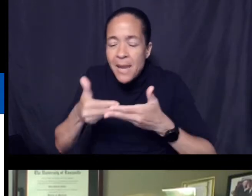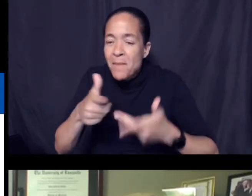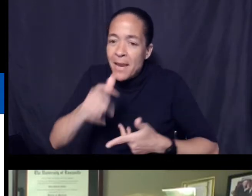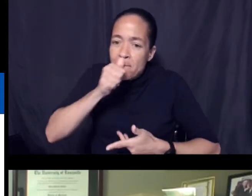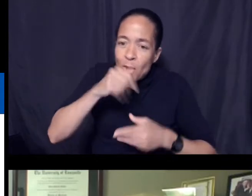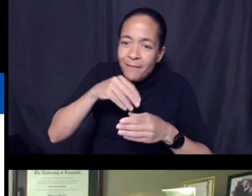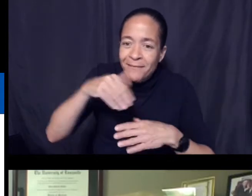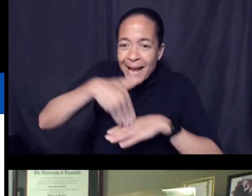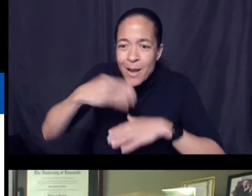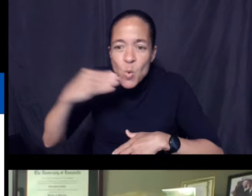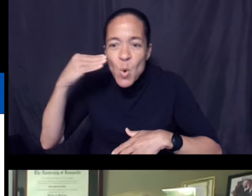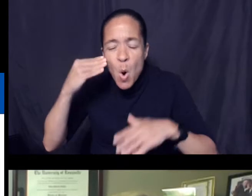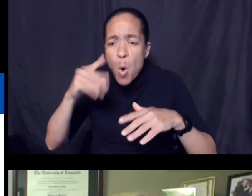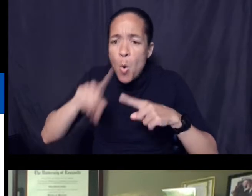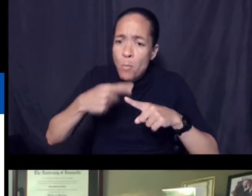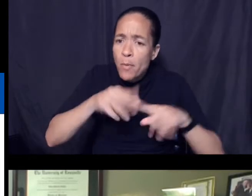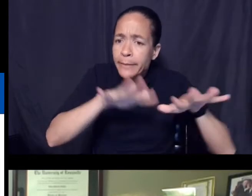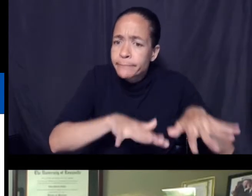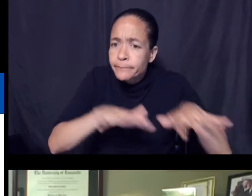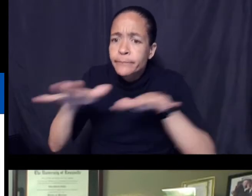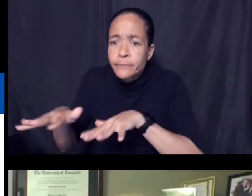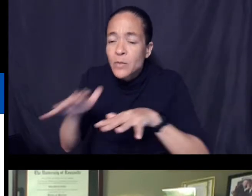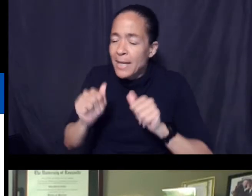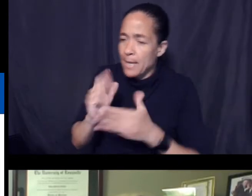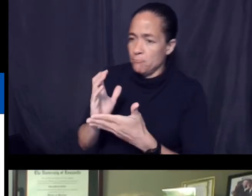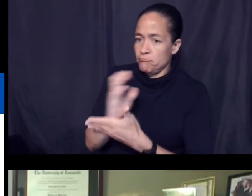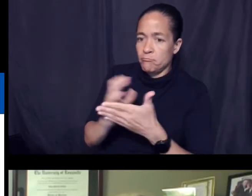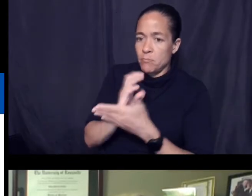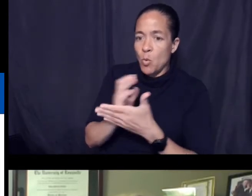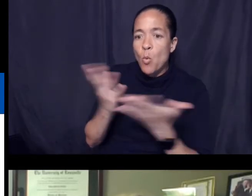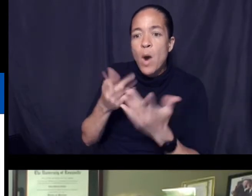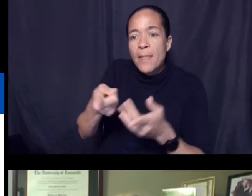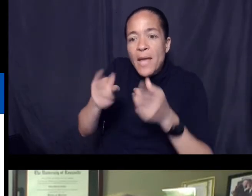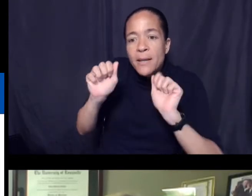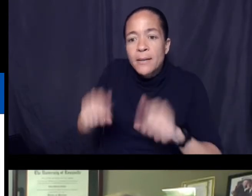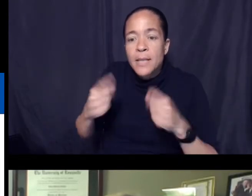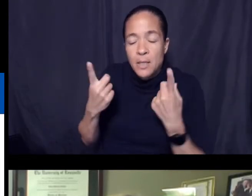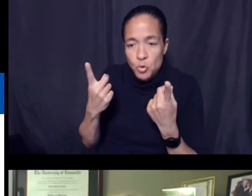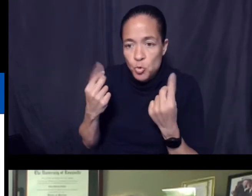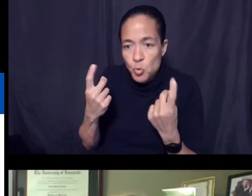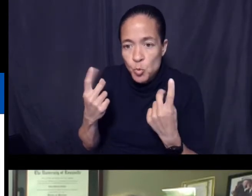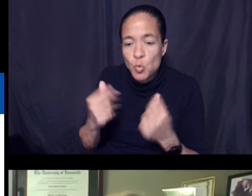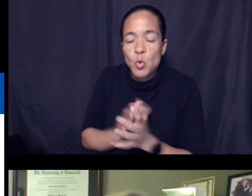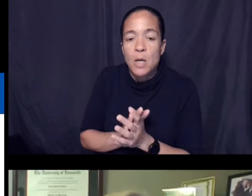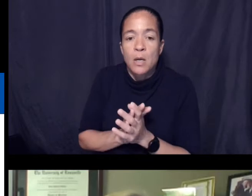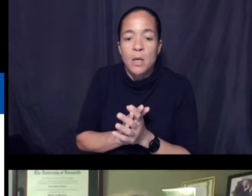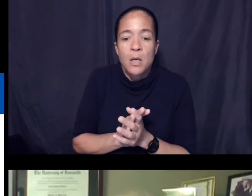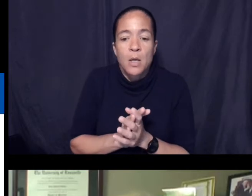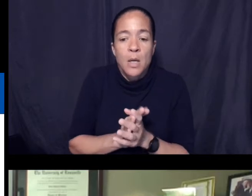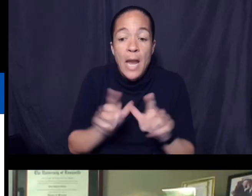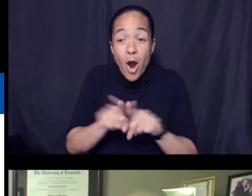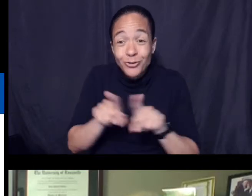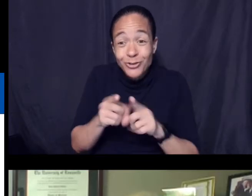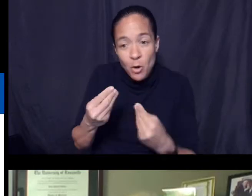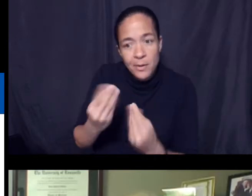their own home, and see what they're capable of. They may also give families